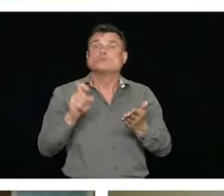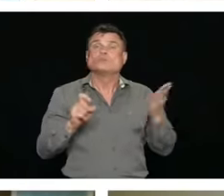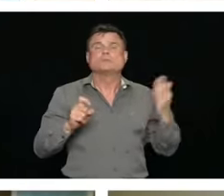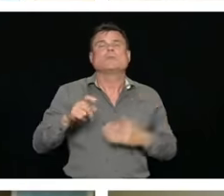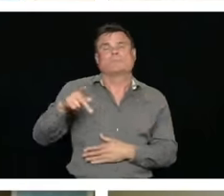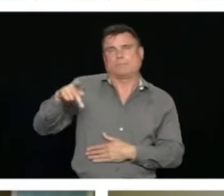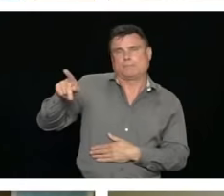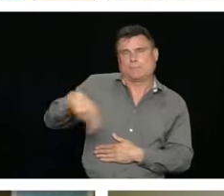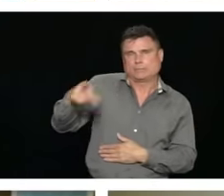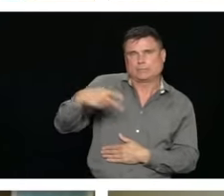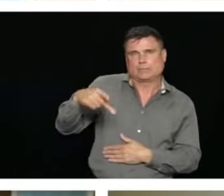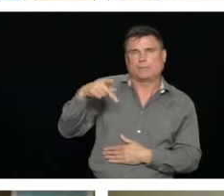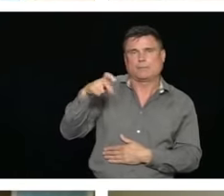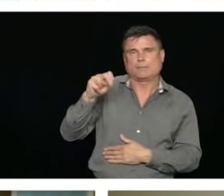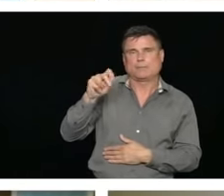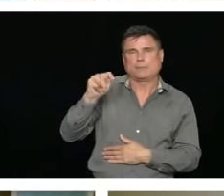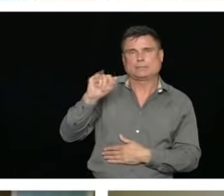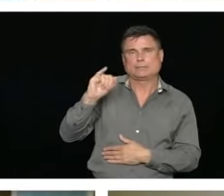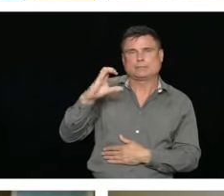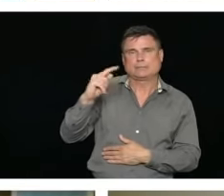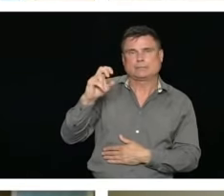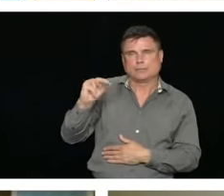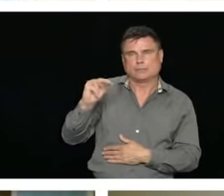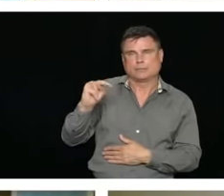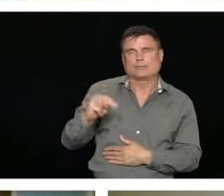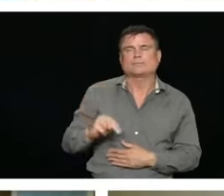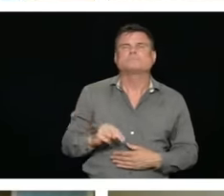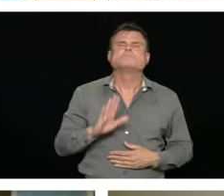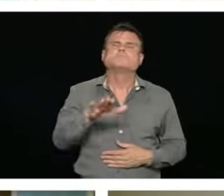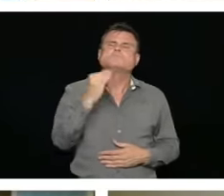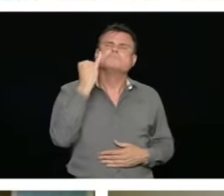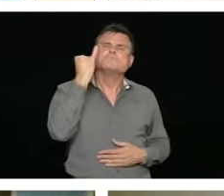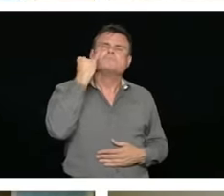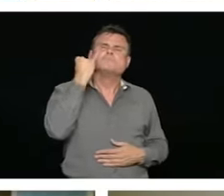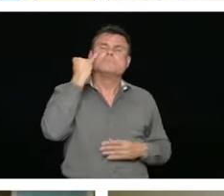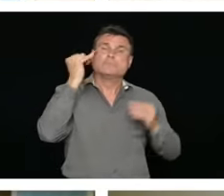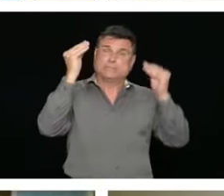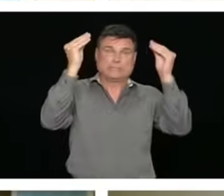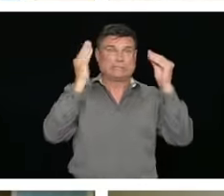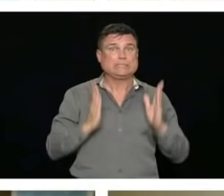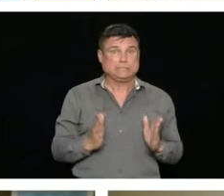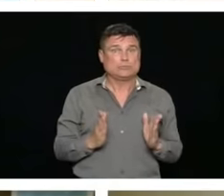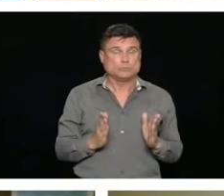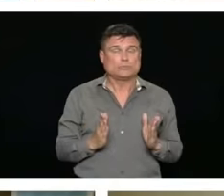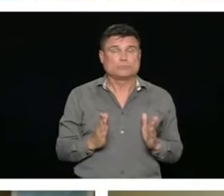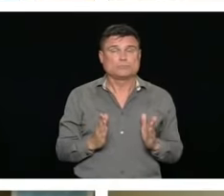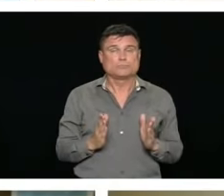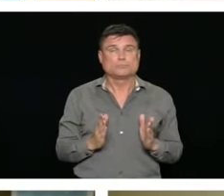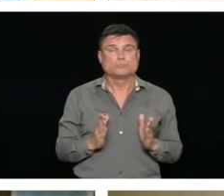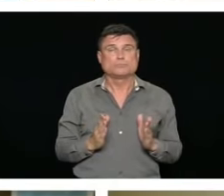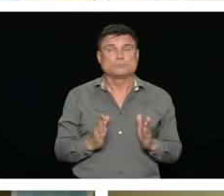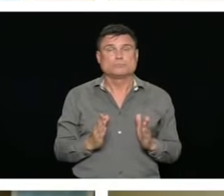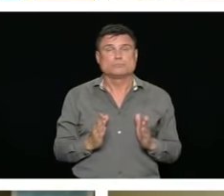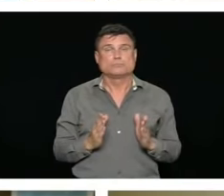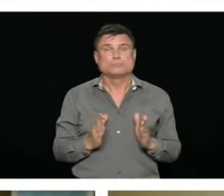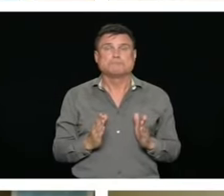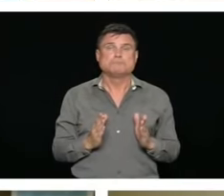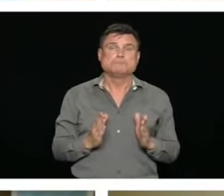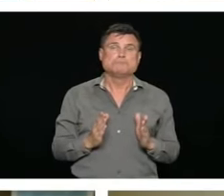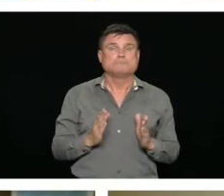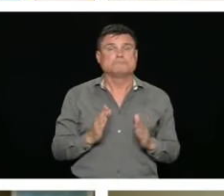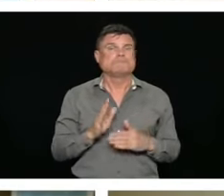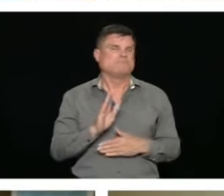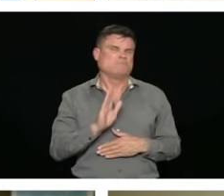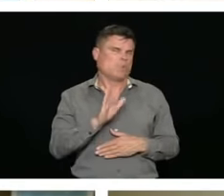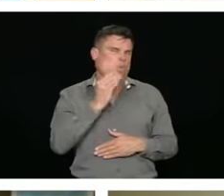who are in situations in which they live and care for high-risk family members, such as an elderly parent? If we are